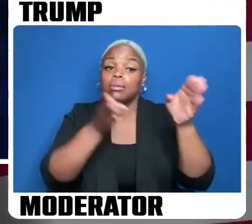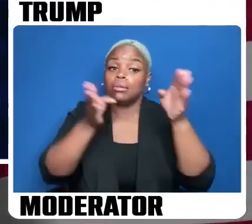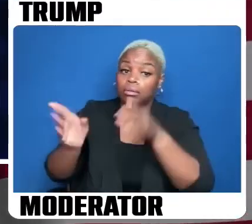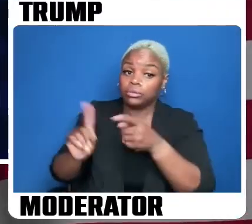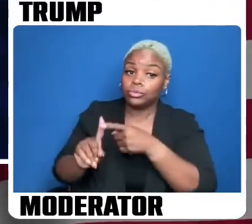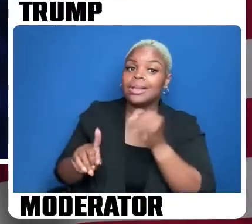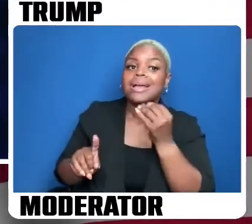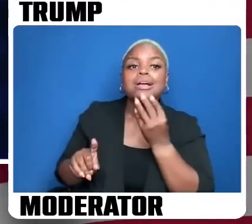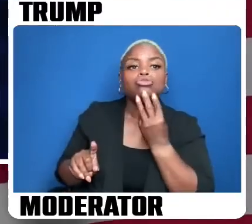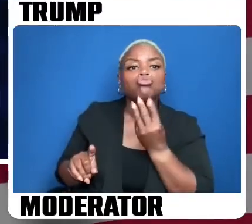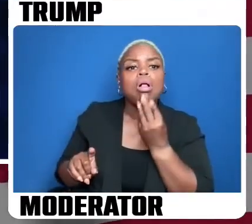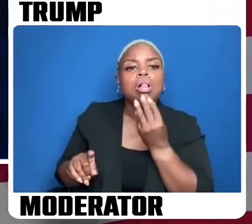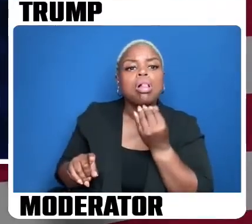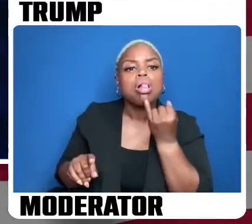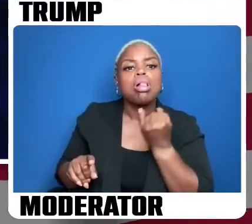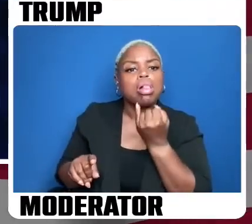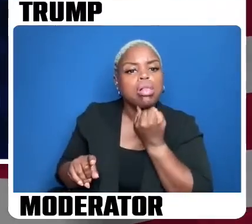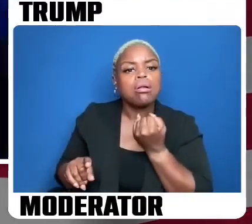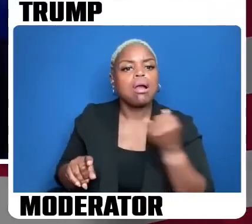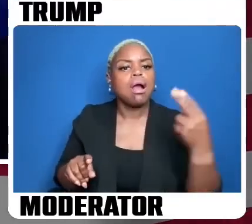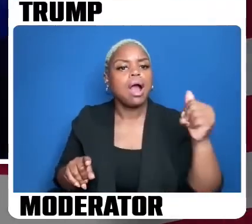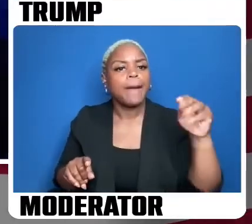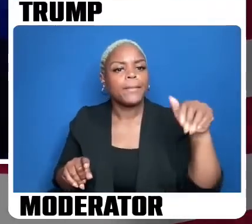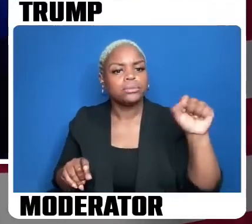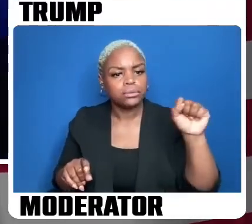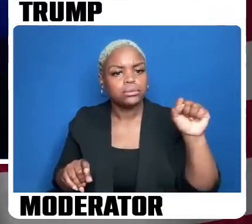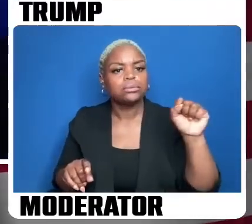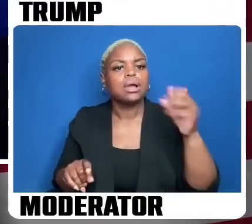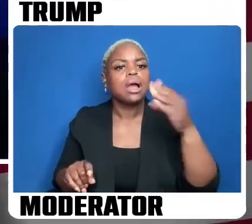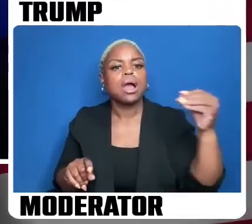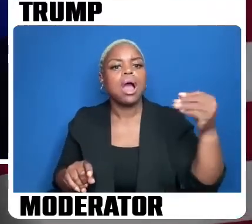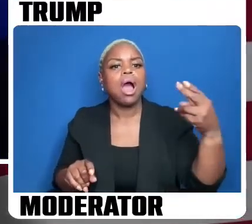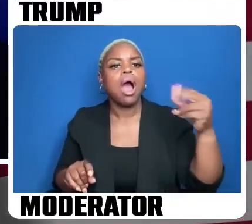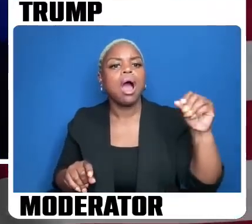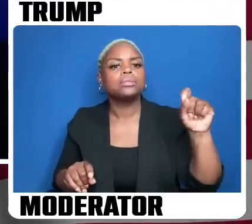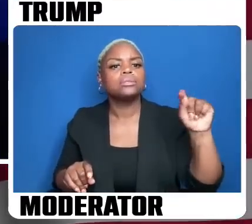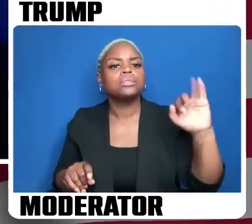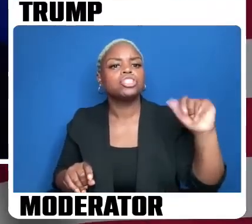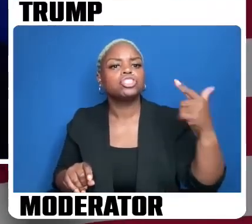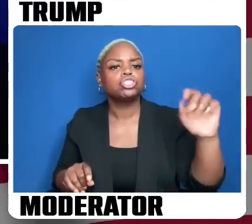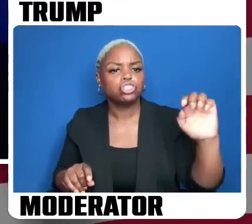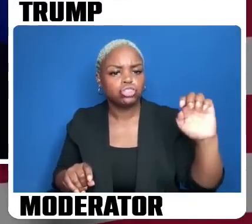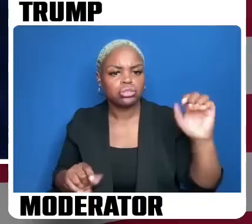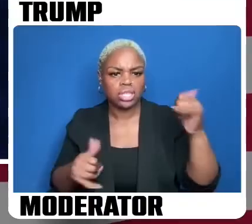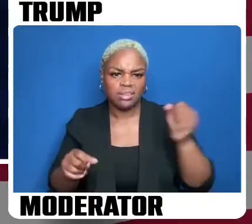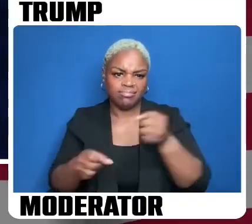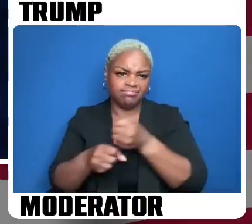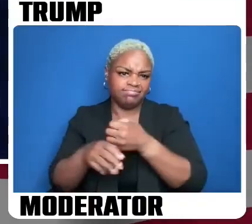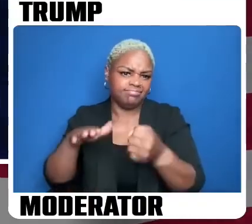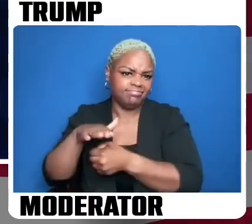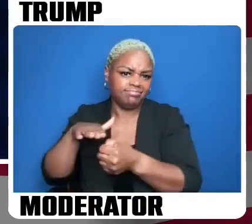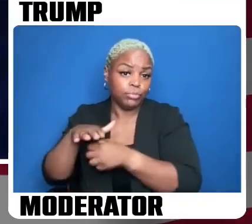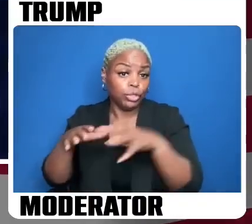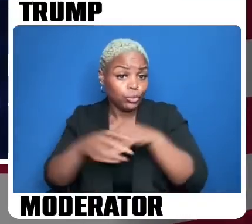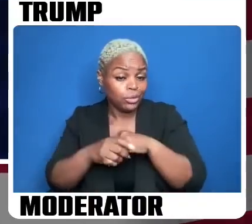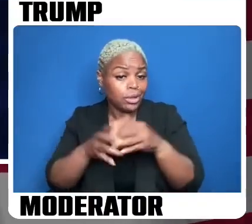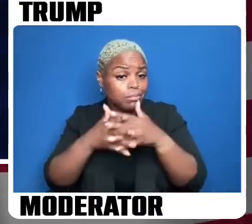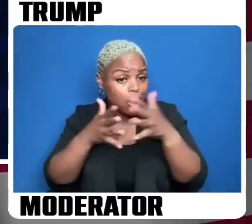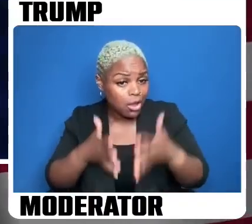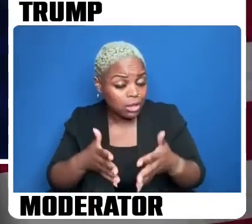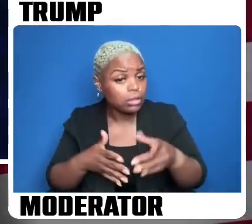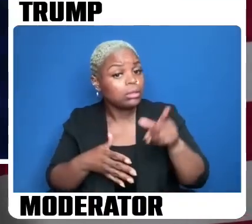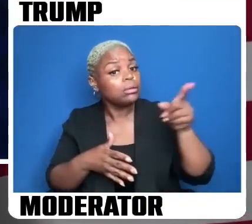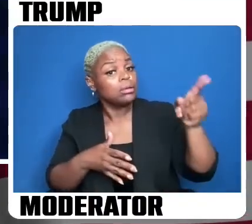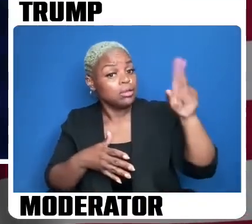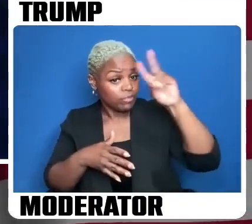hostages who are still being held, Americans among them. Vice President Harris, in December, you said, quote, Israel has a right to defend itself, but you added,